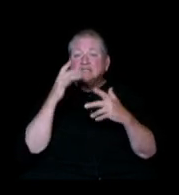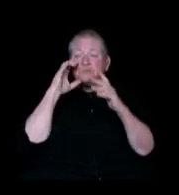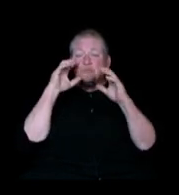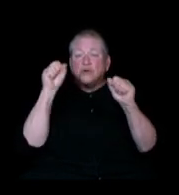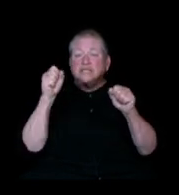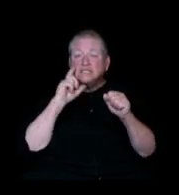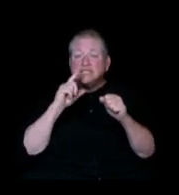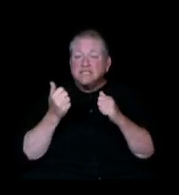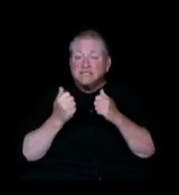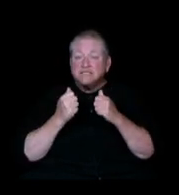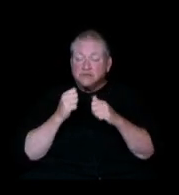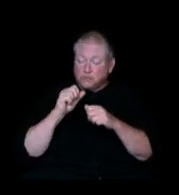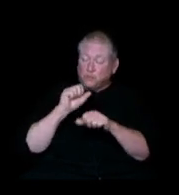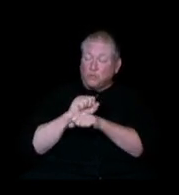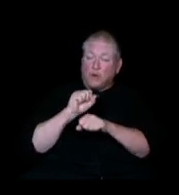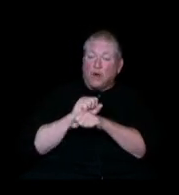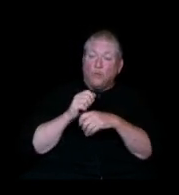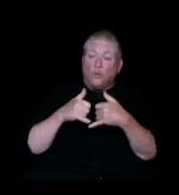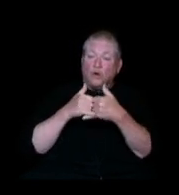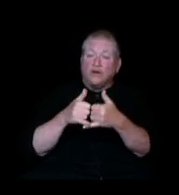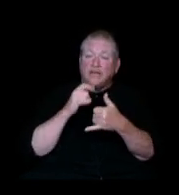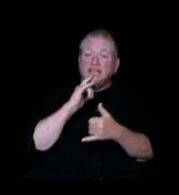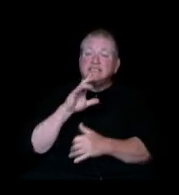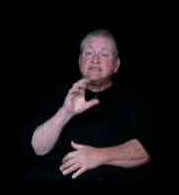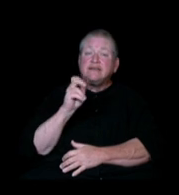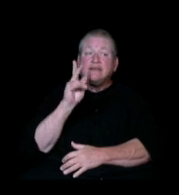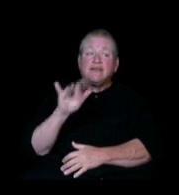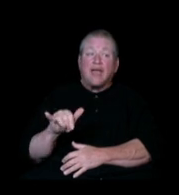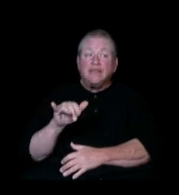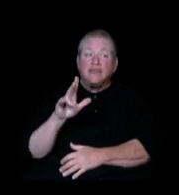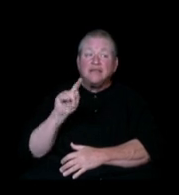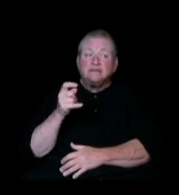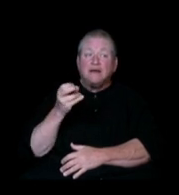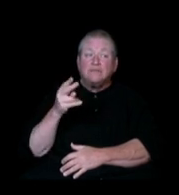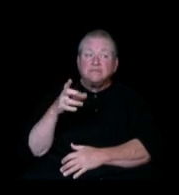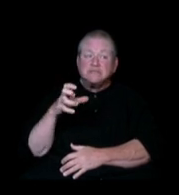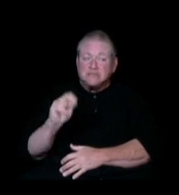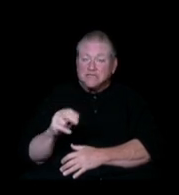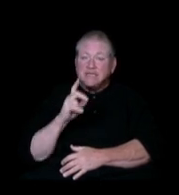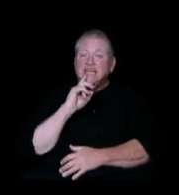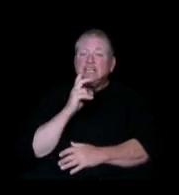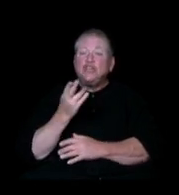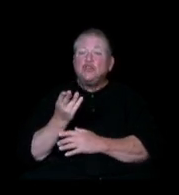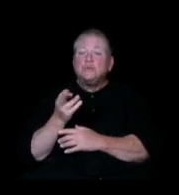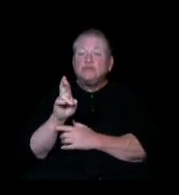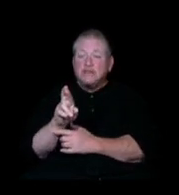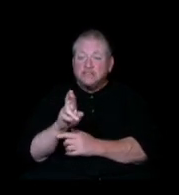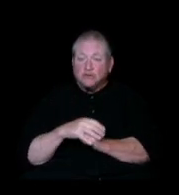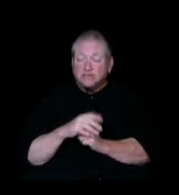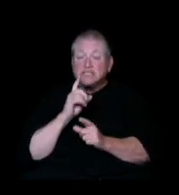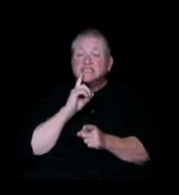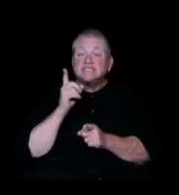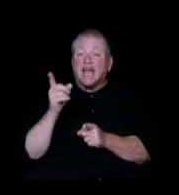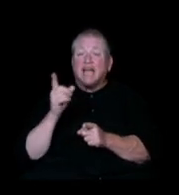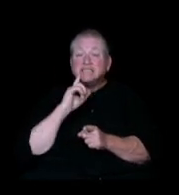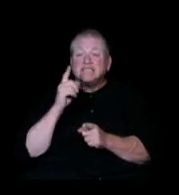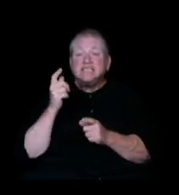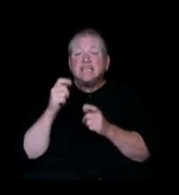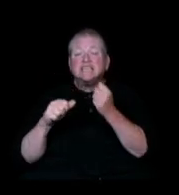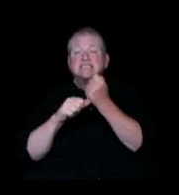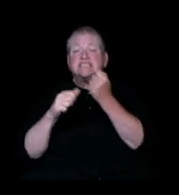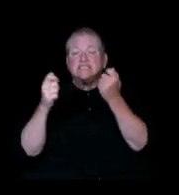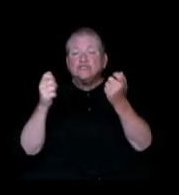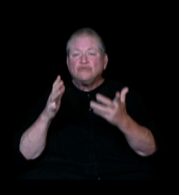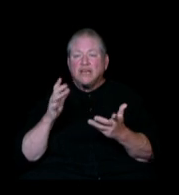The next President's Exceptional Effort Award goes to Kathy Thompson in Human Resources. Kathy's work as the Assistant Director of Benefits